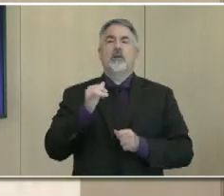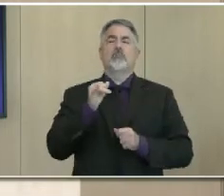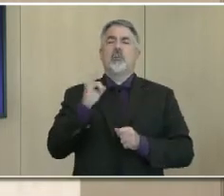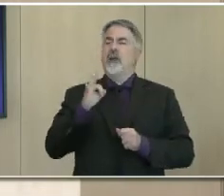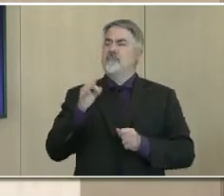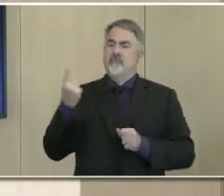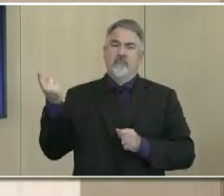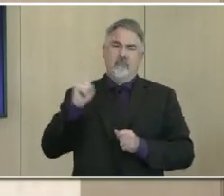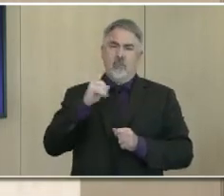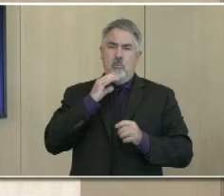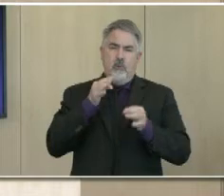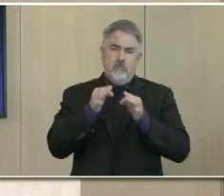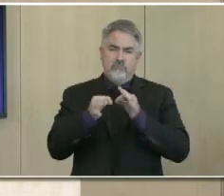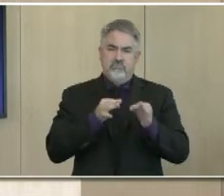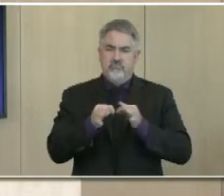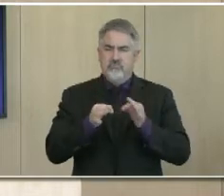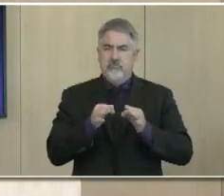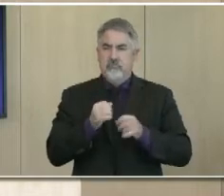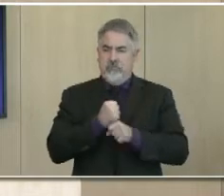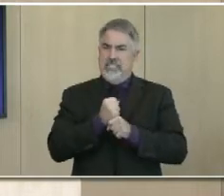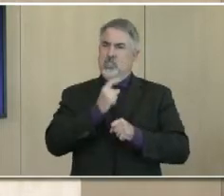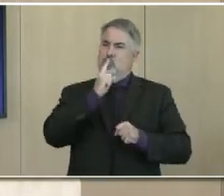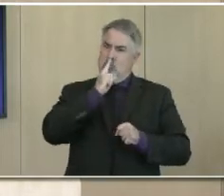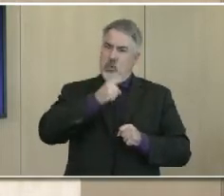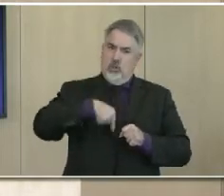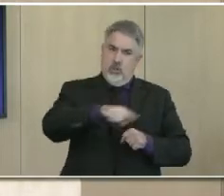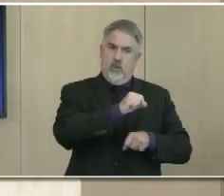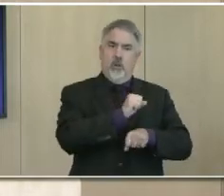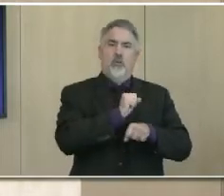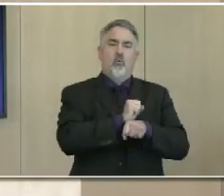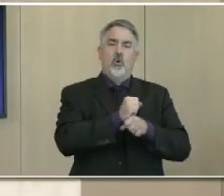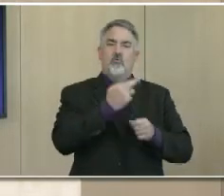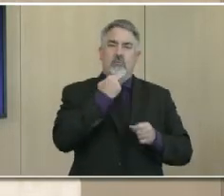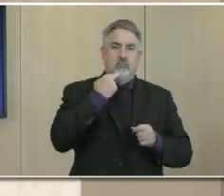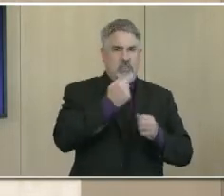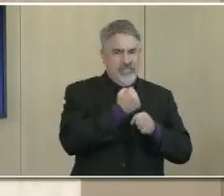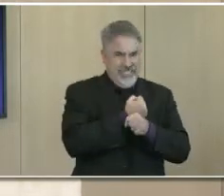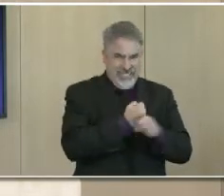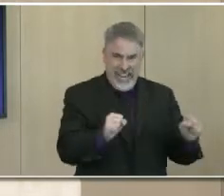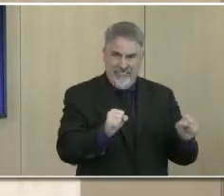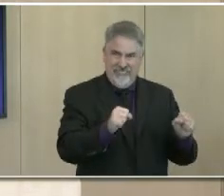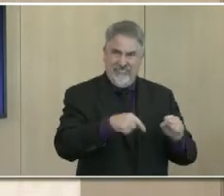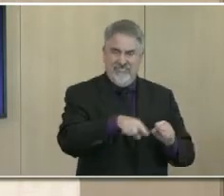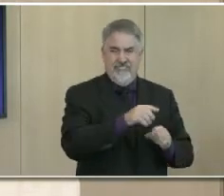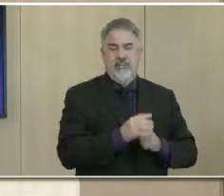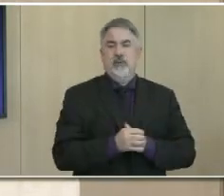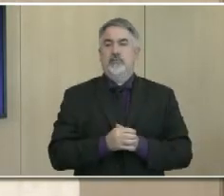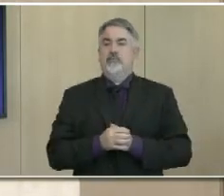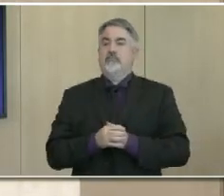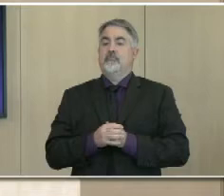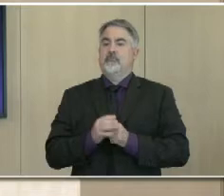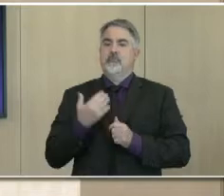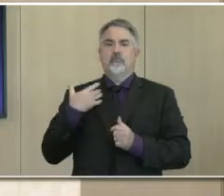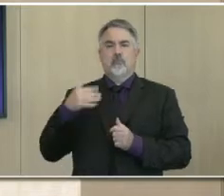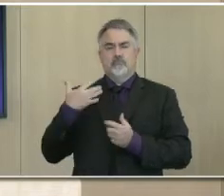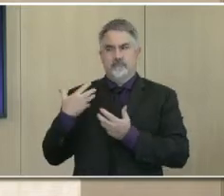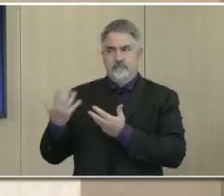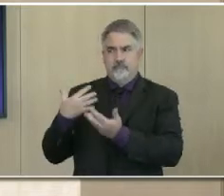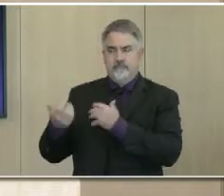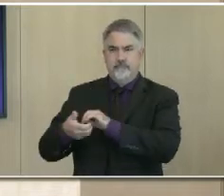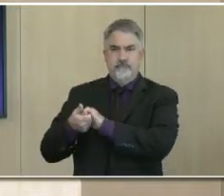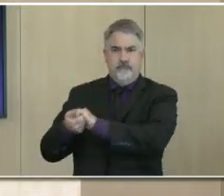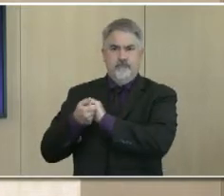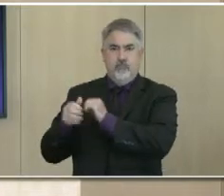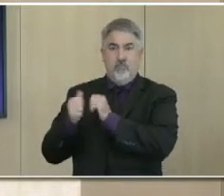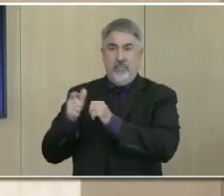ensure food safety during this crisis. We're fortunate to have a great partner in the Restaurant Association, and I